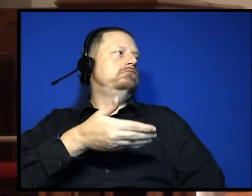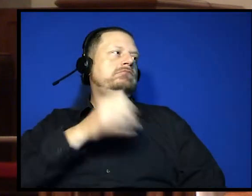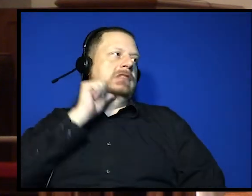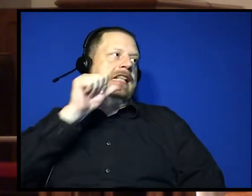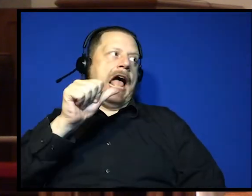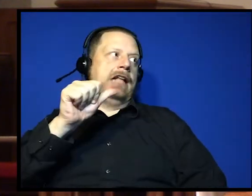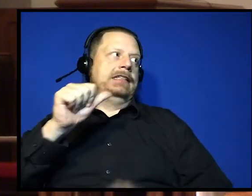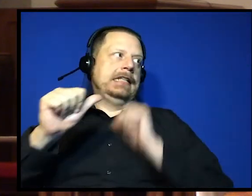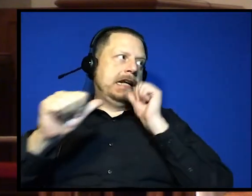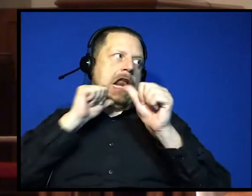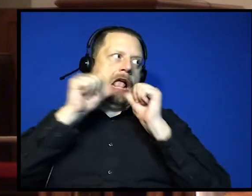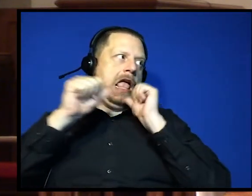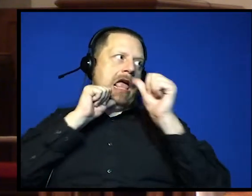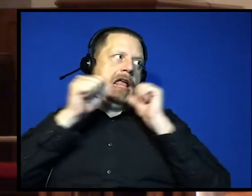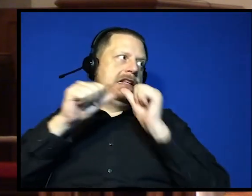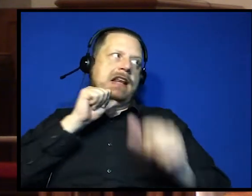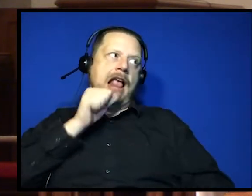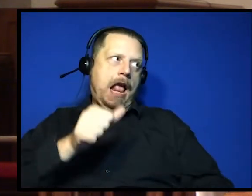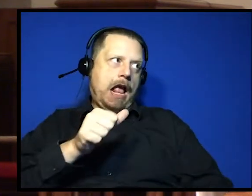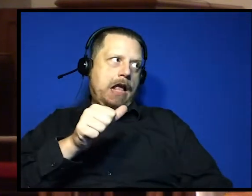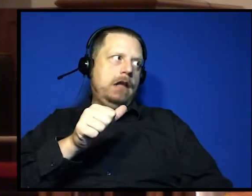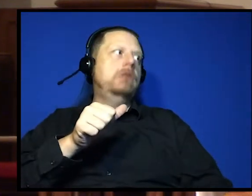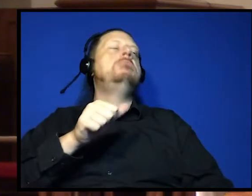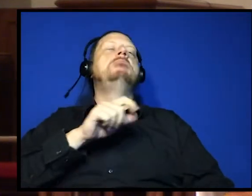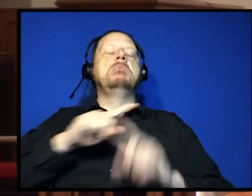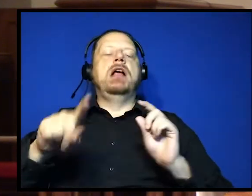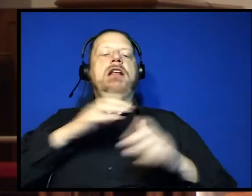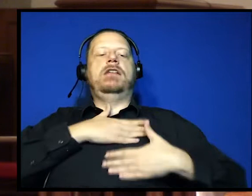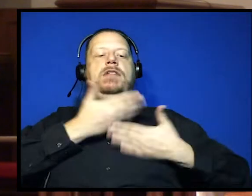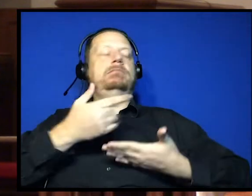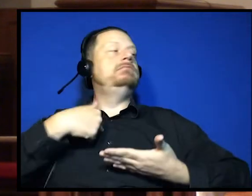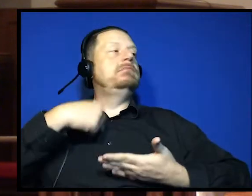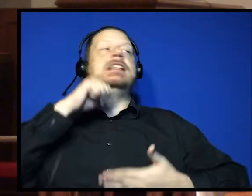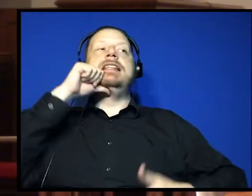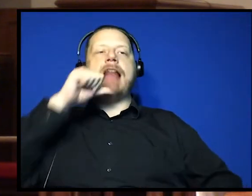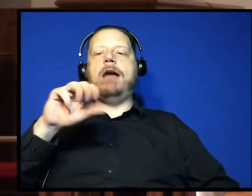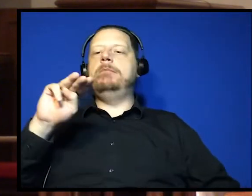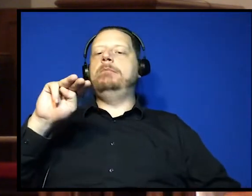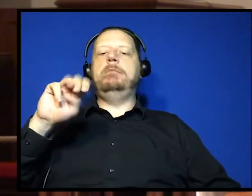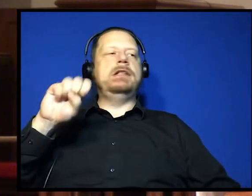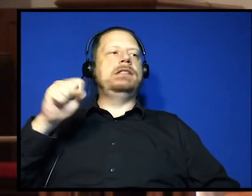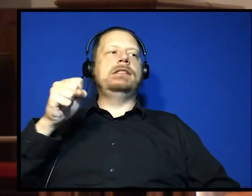not deny it, but confessed, "I am not the Messiah."